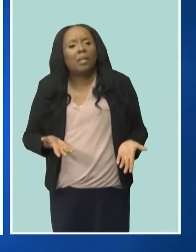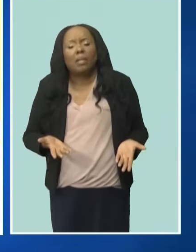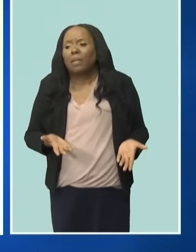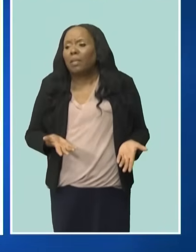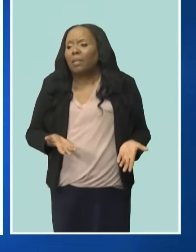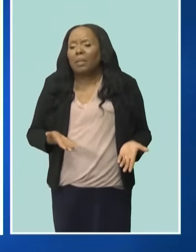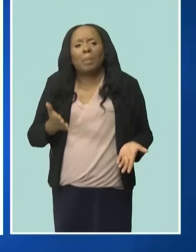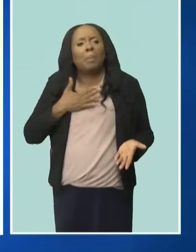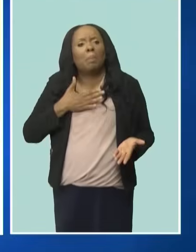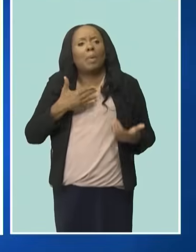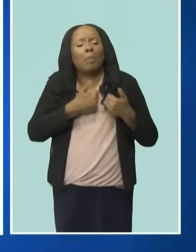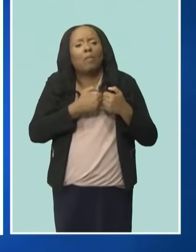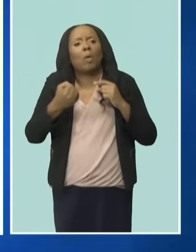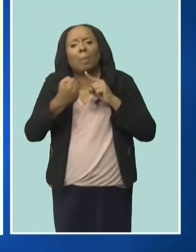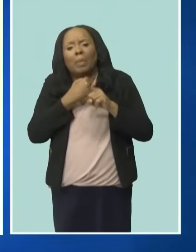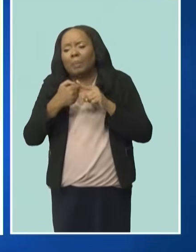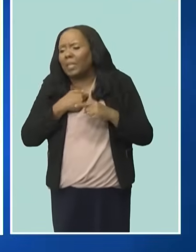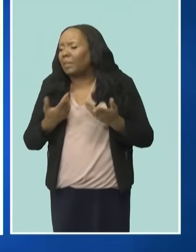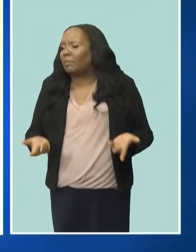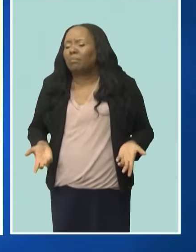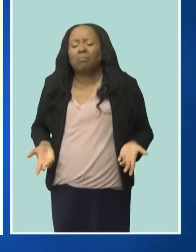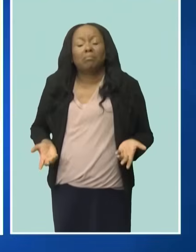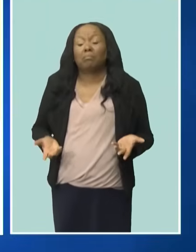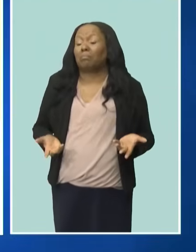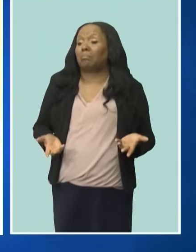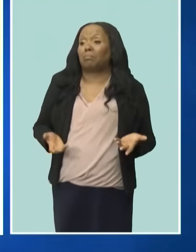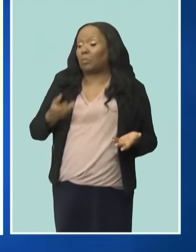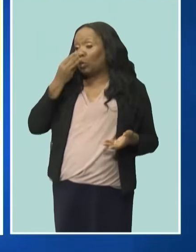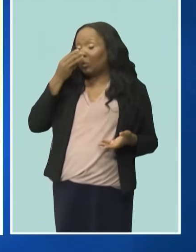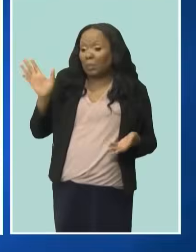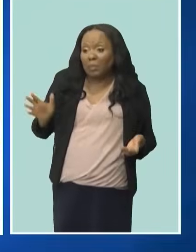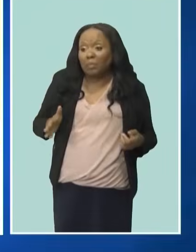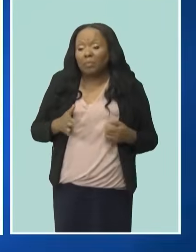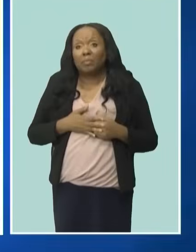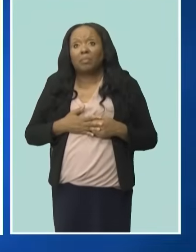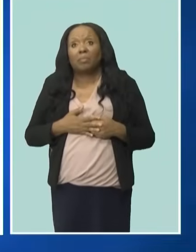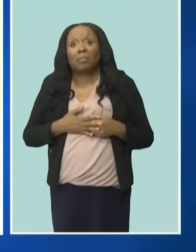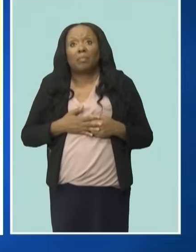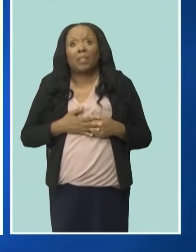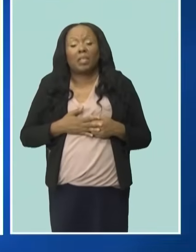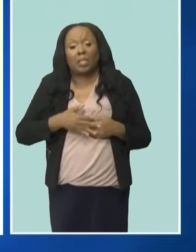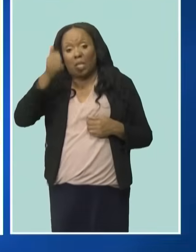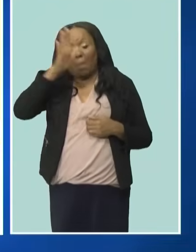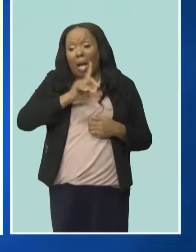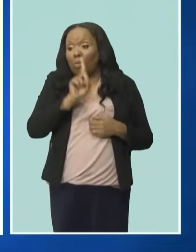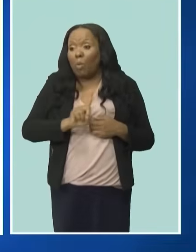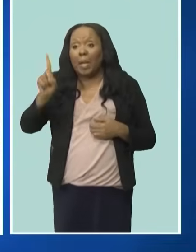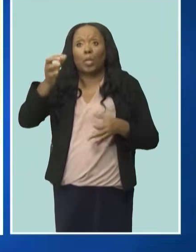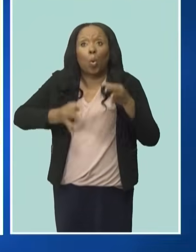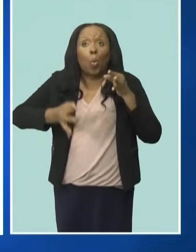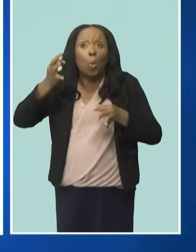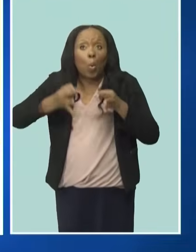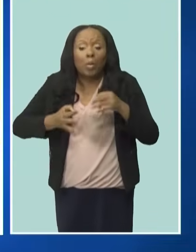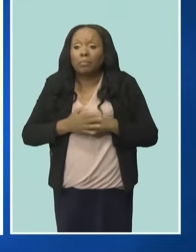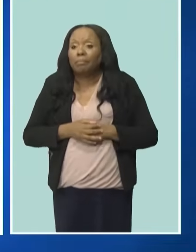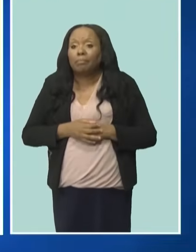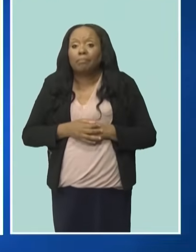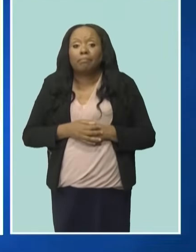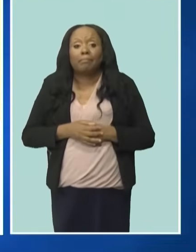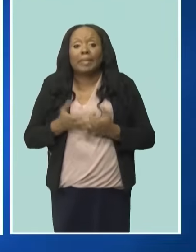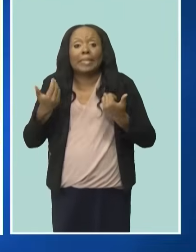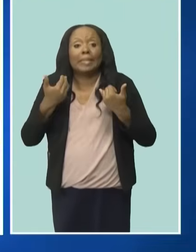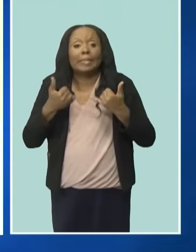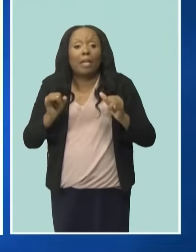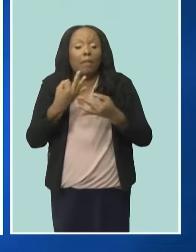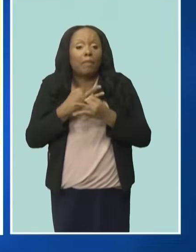that allowed the man to just be free, even after he'd gone to court a few times. And the questions that she'd asked to me at the